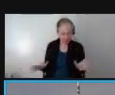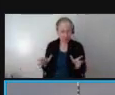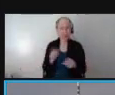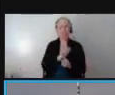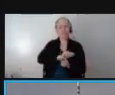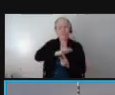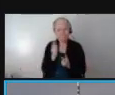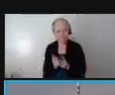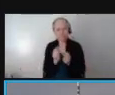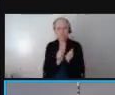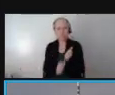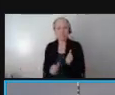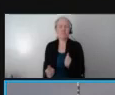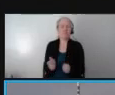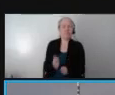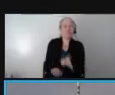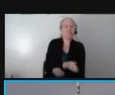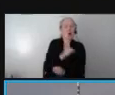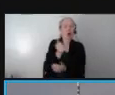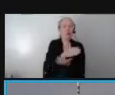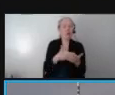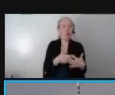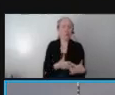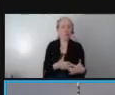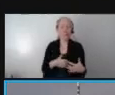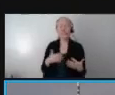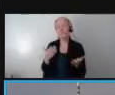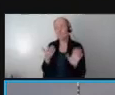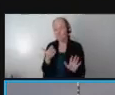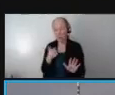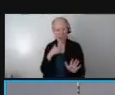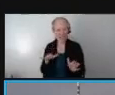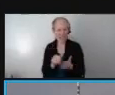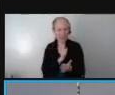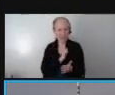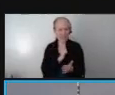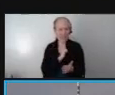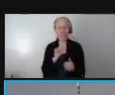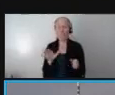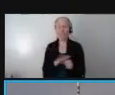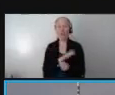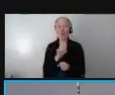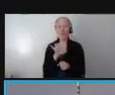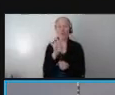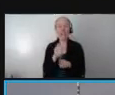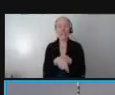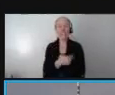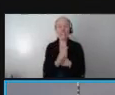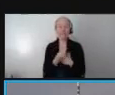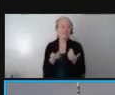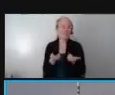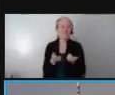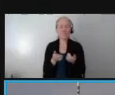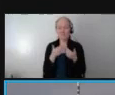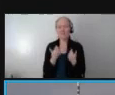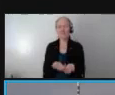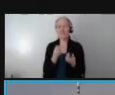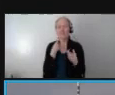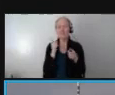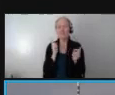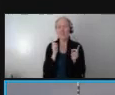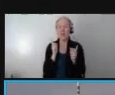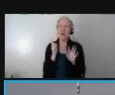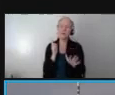was not difficult, and I did it my entire 180 days, I'd like to say, without incident. Because the biggest thing we worry about, of